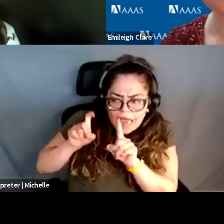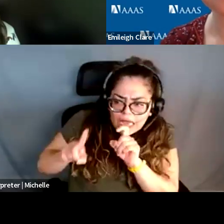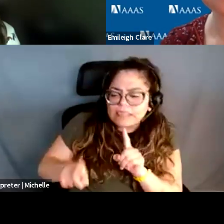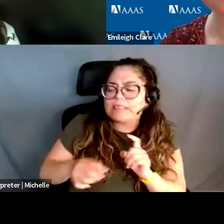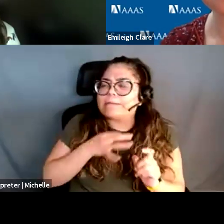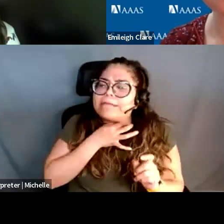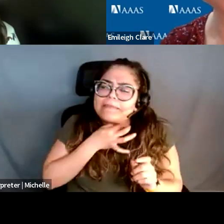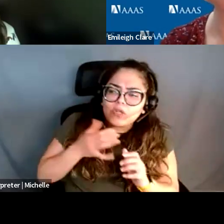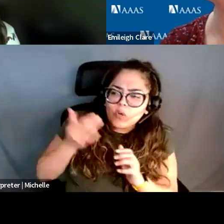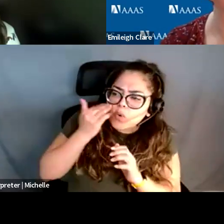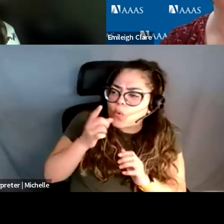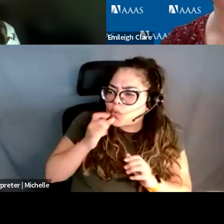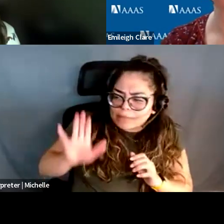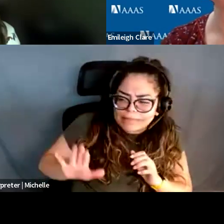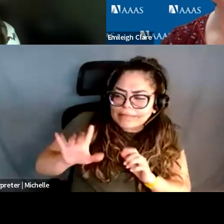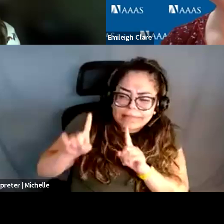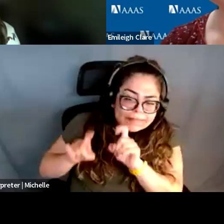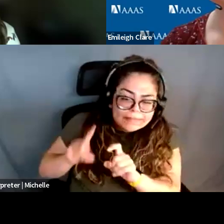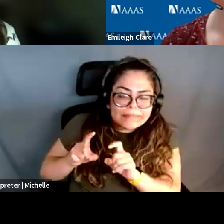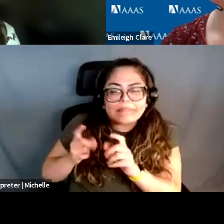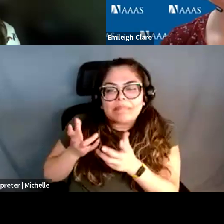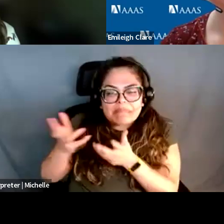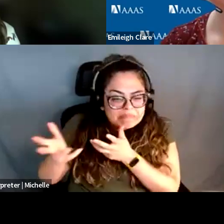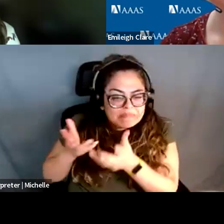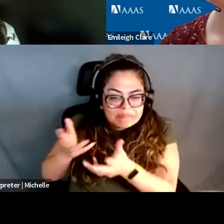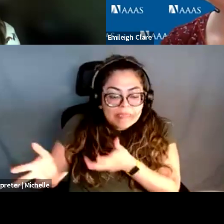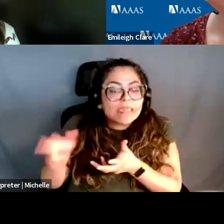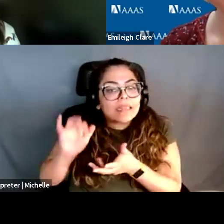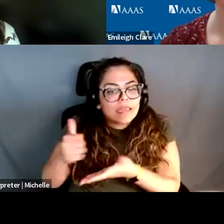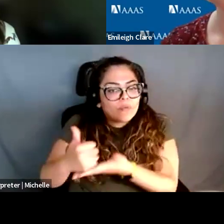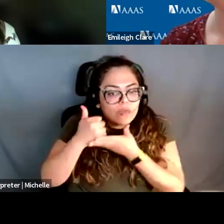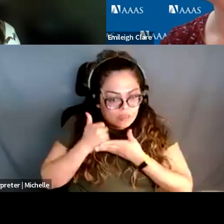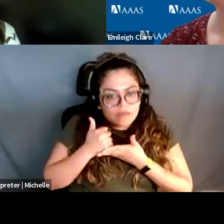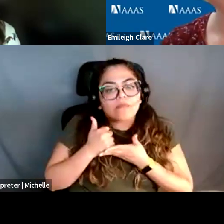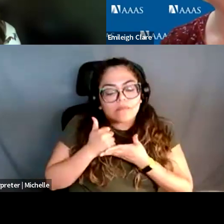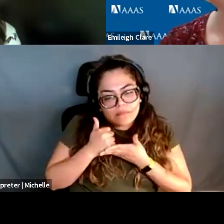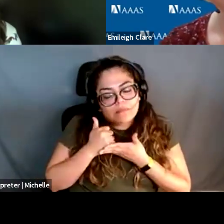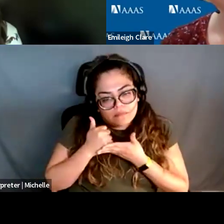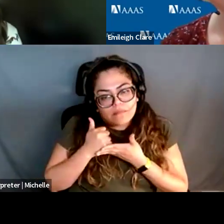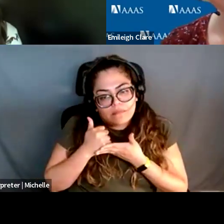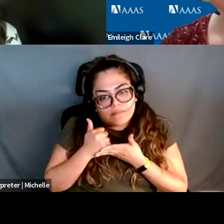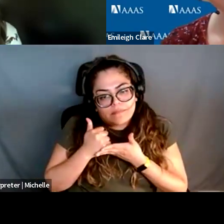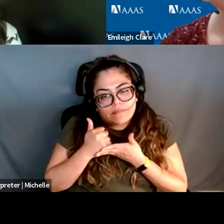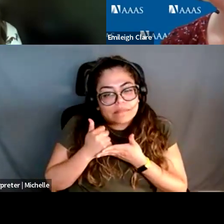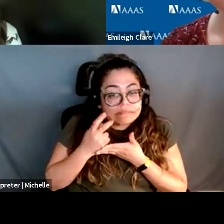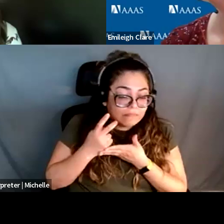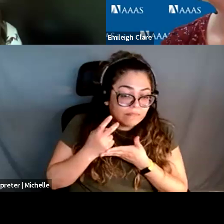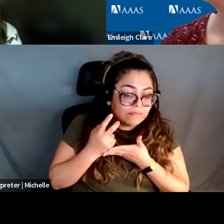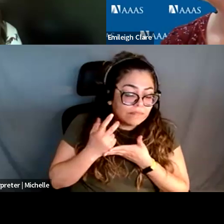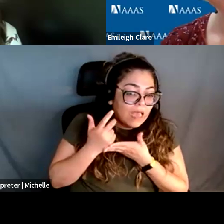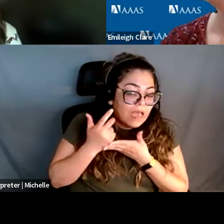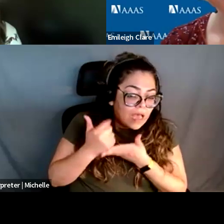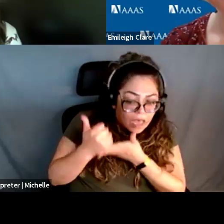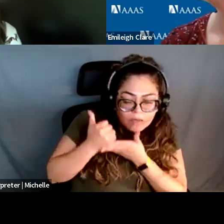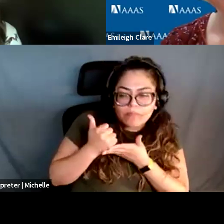curious and getting to know someone right at the start, I think can be very helpful to kind of